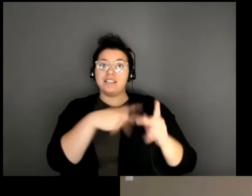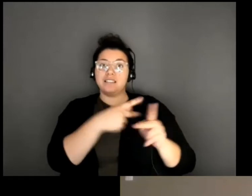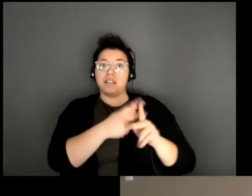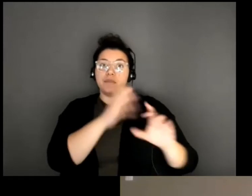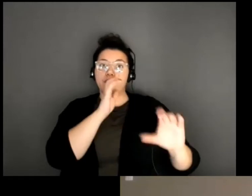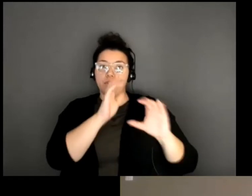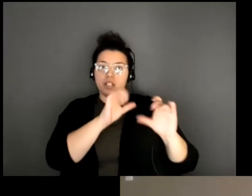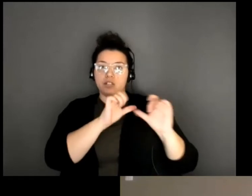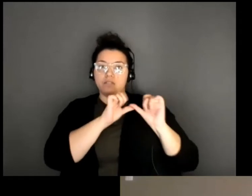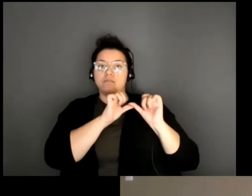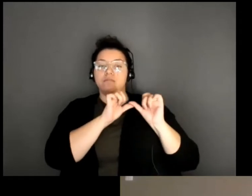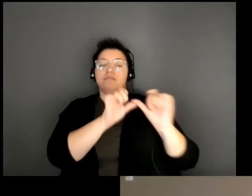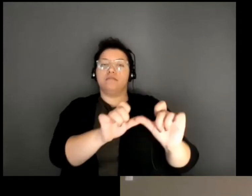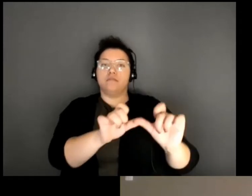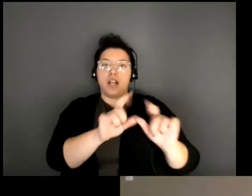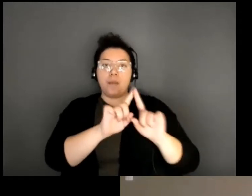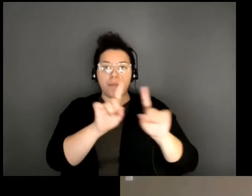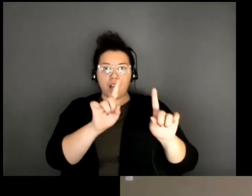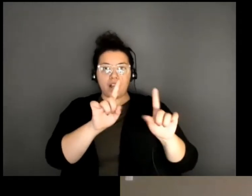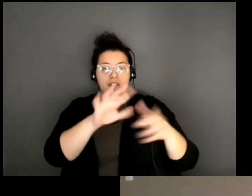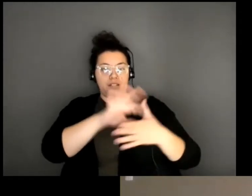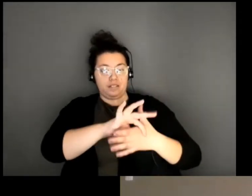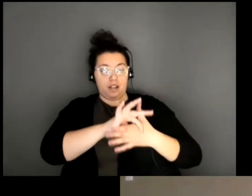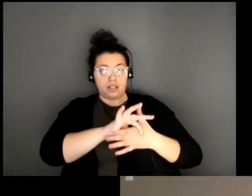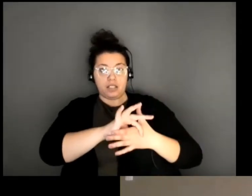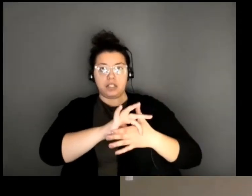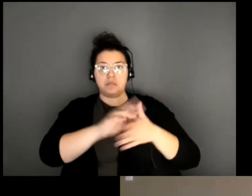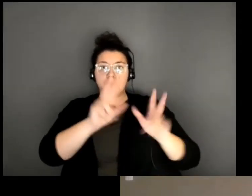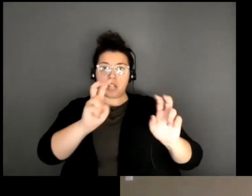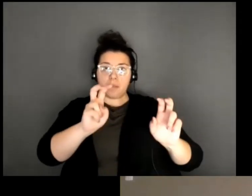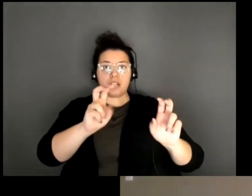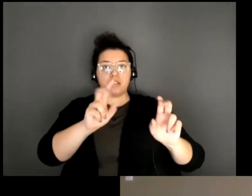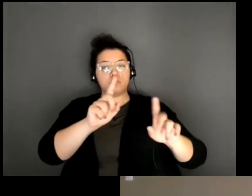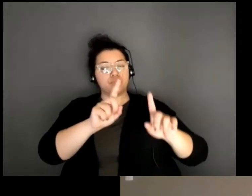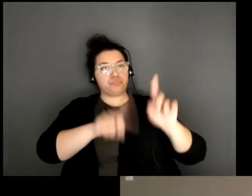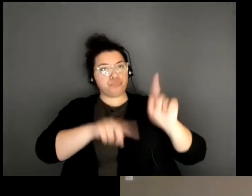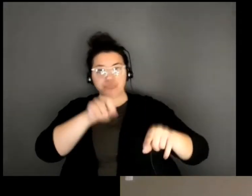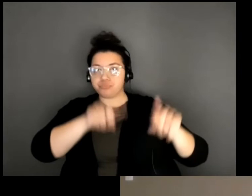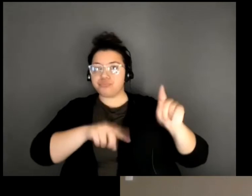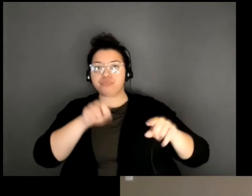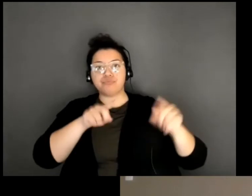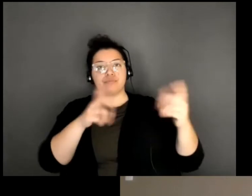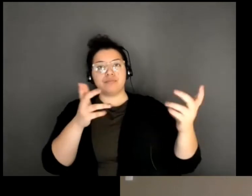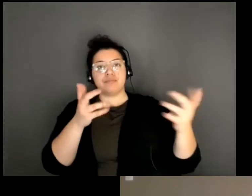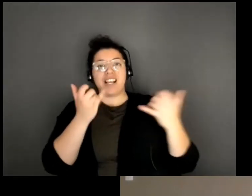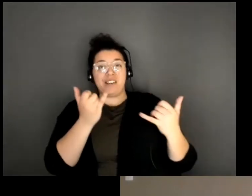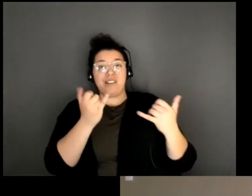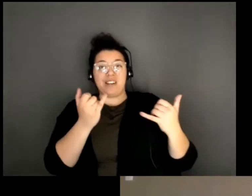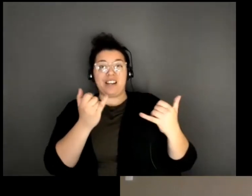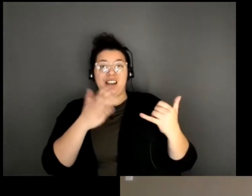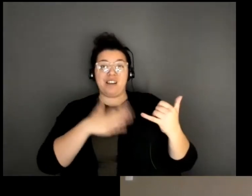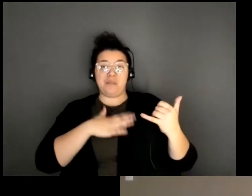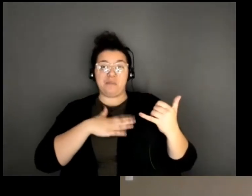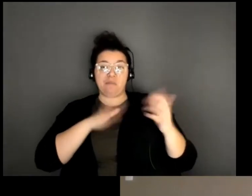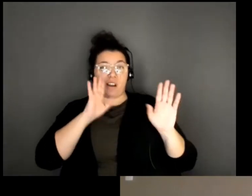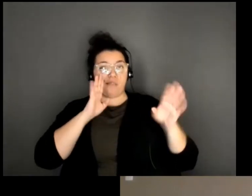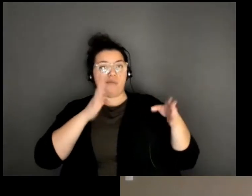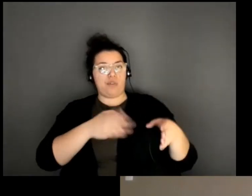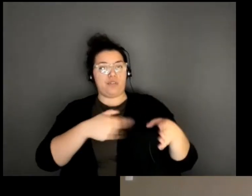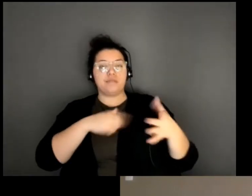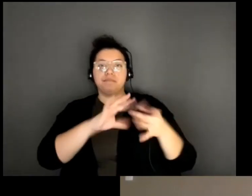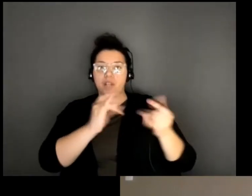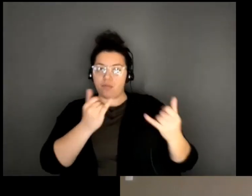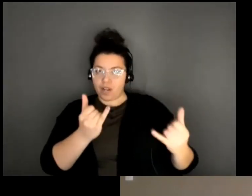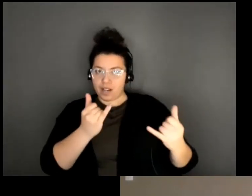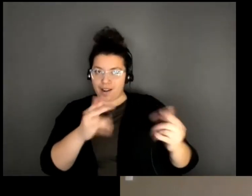What you're communicating about and how you're communicating is constantly different. Right now, a lot of my focus, I mentioned that the hotel is closed,